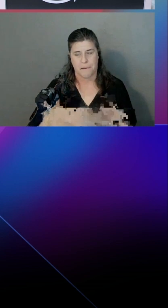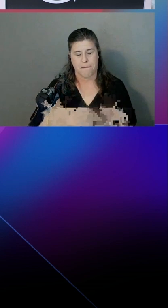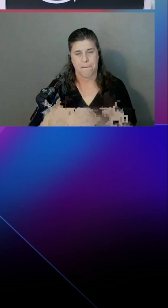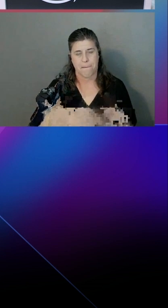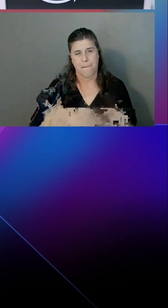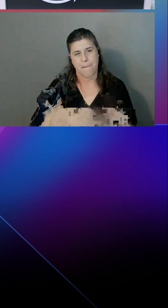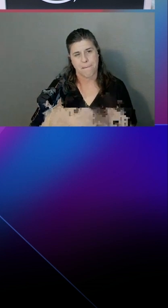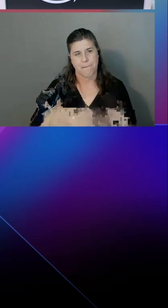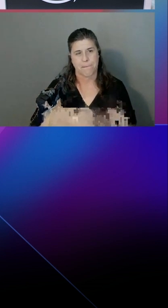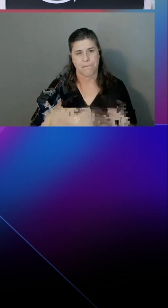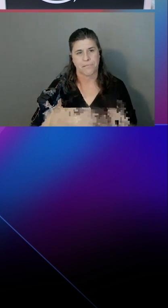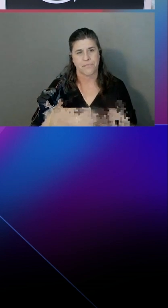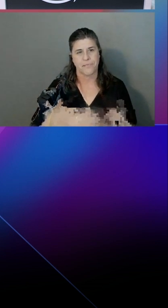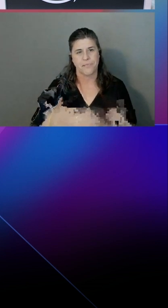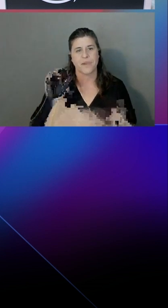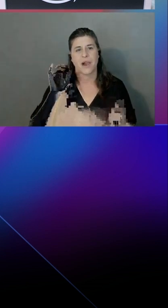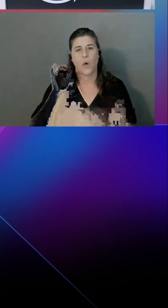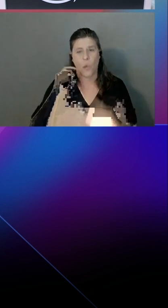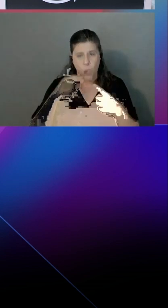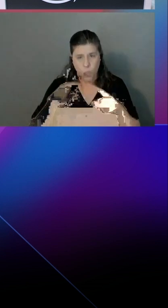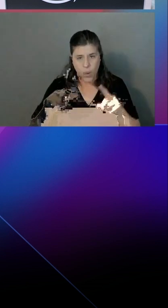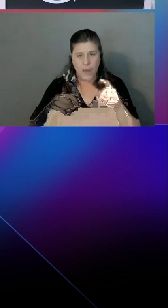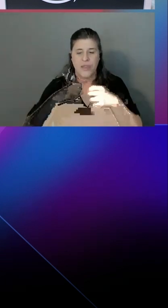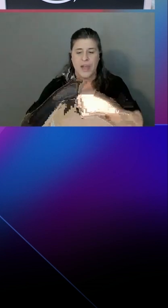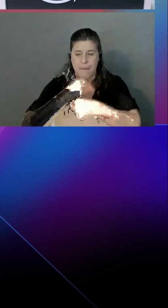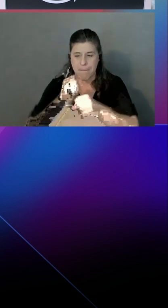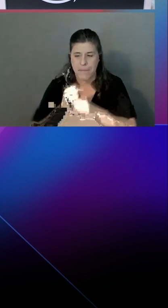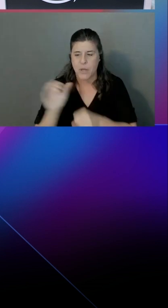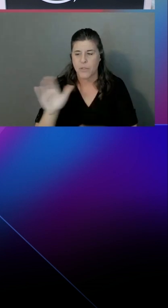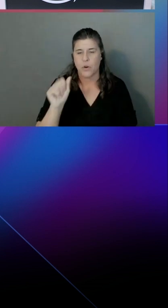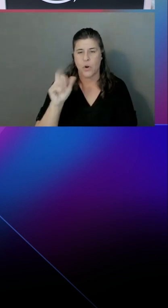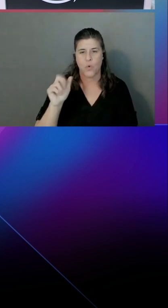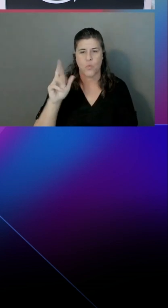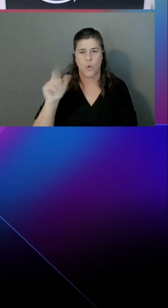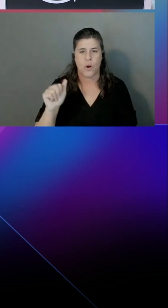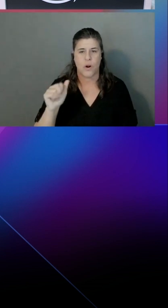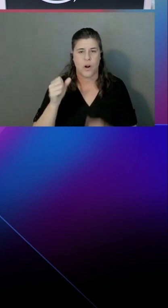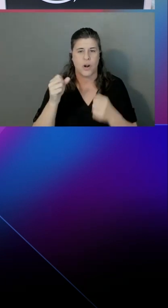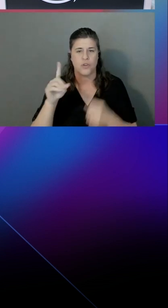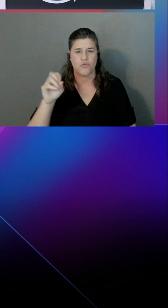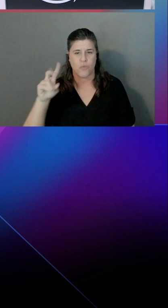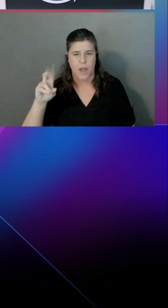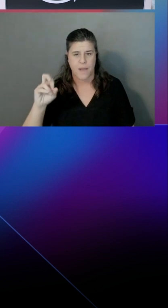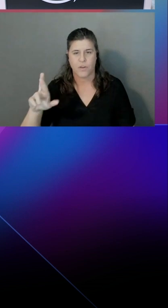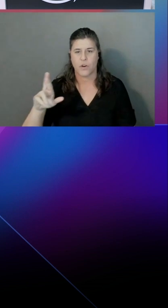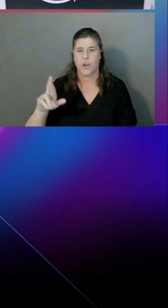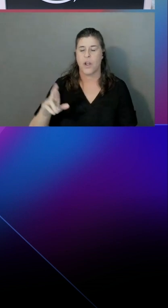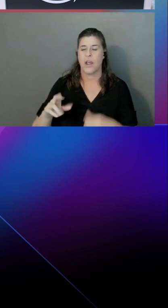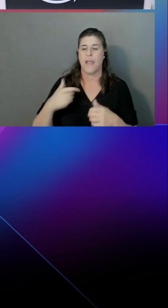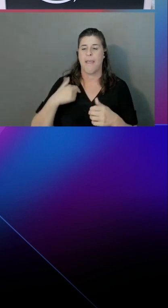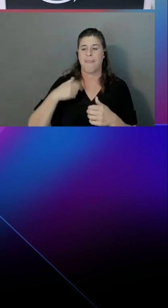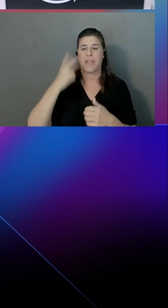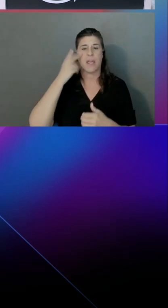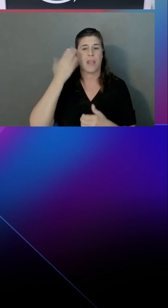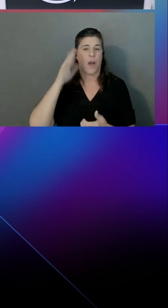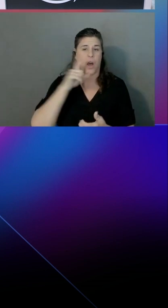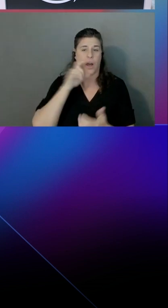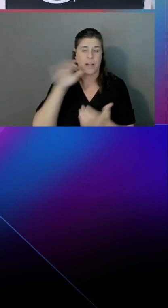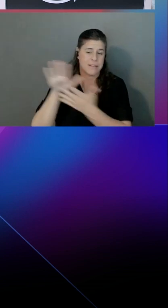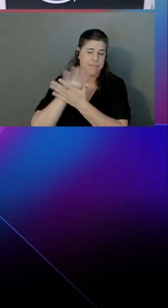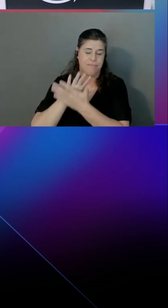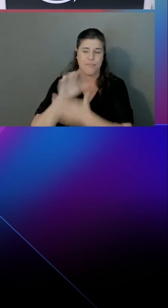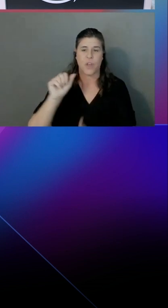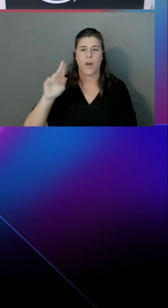announced that while they build their Aurora driver, the autonomous technology for